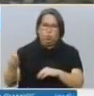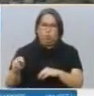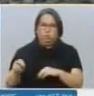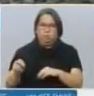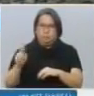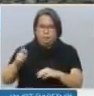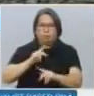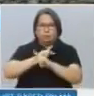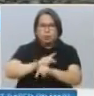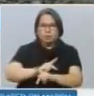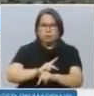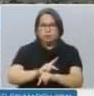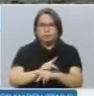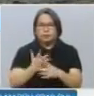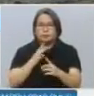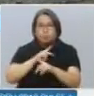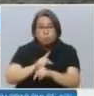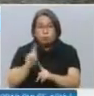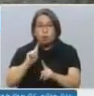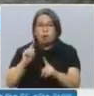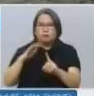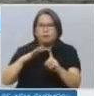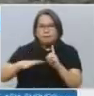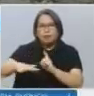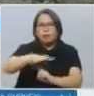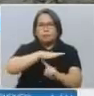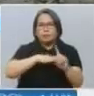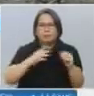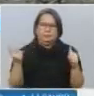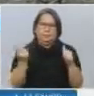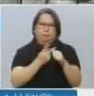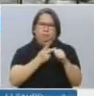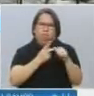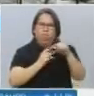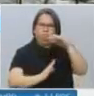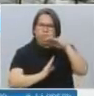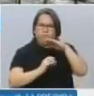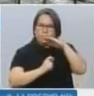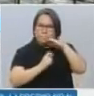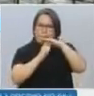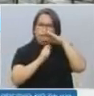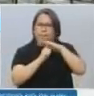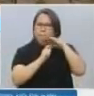The protection of the environment must be top priority.